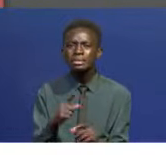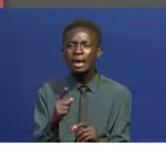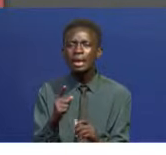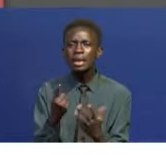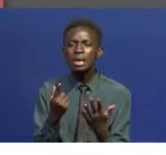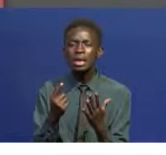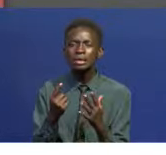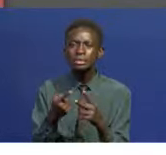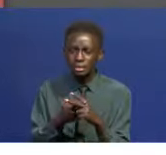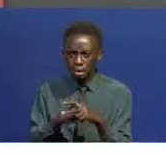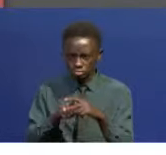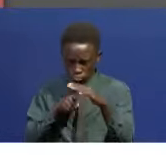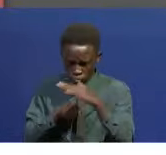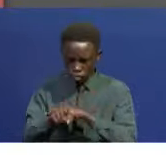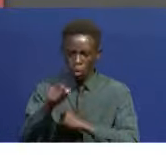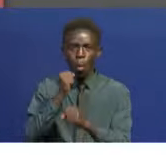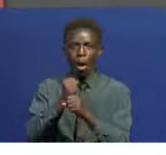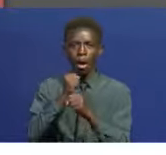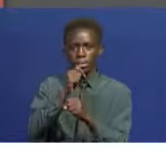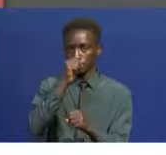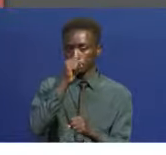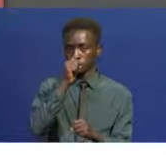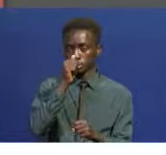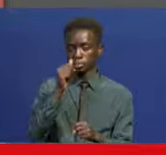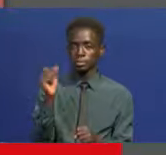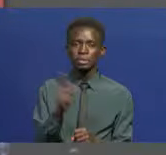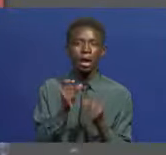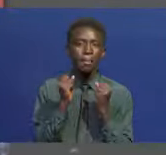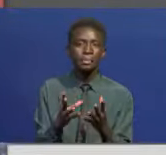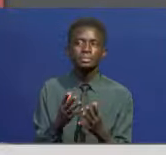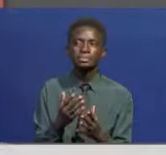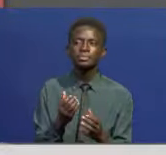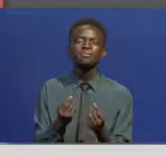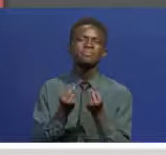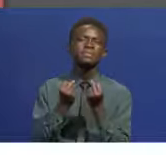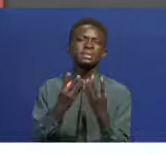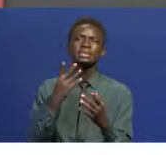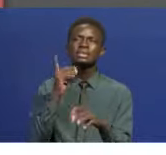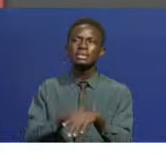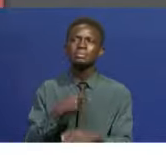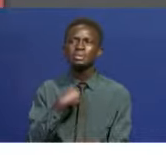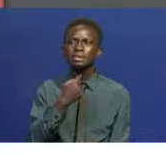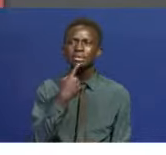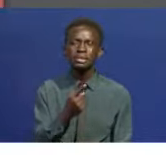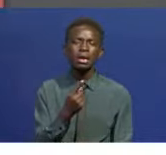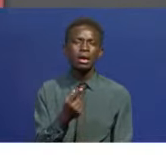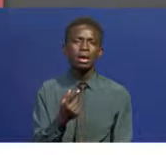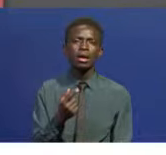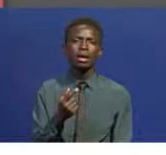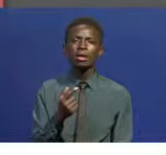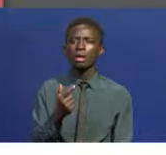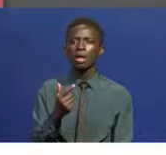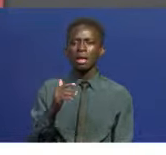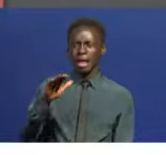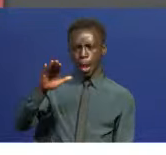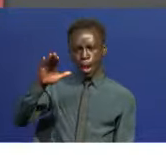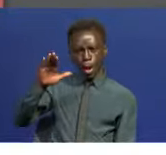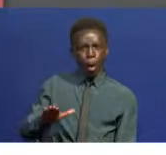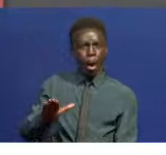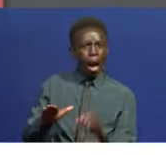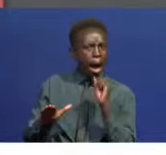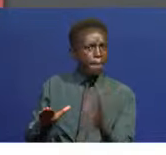wage. You know, there's no, I've told you several times, my brother, we don't have a minimum wage hospital. We don't have a minimum wage transport system